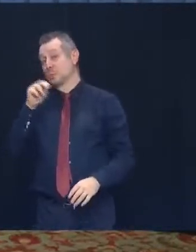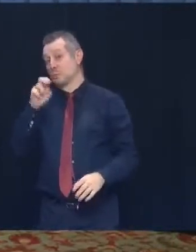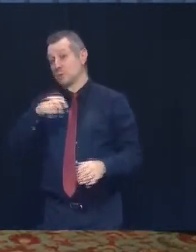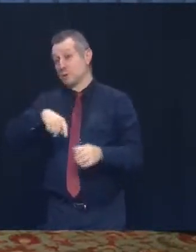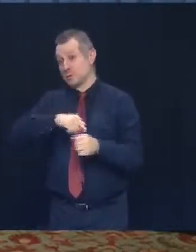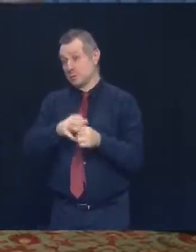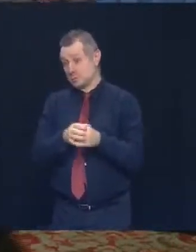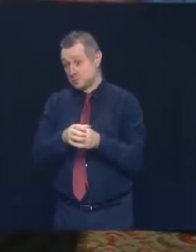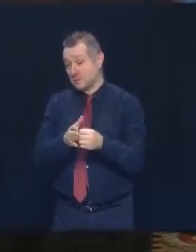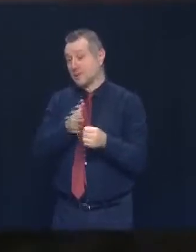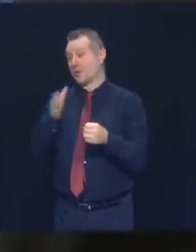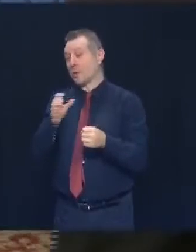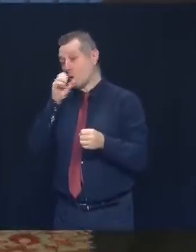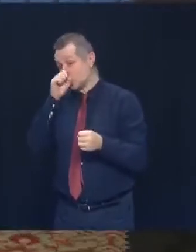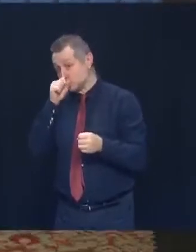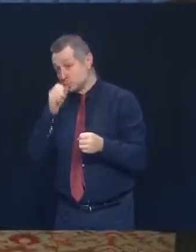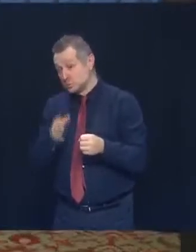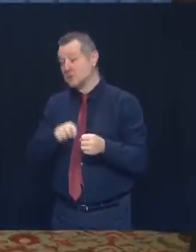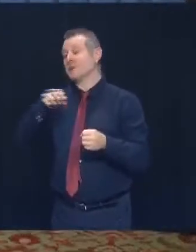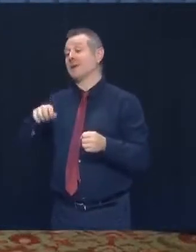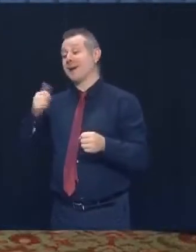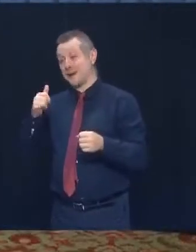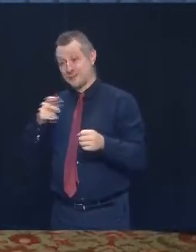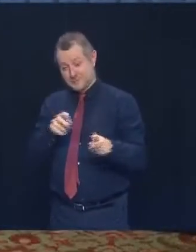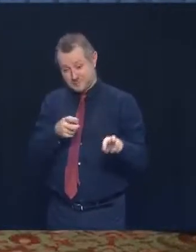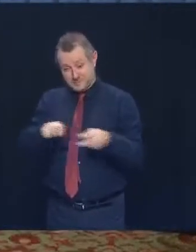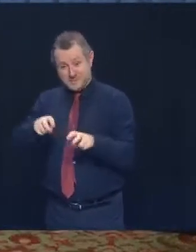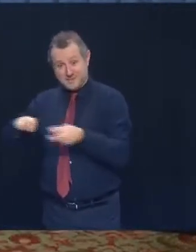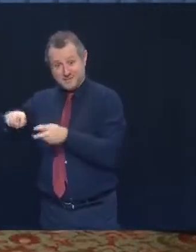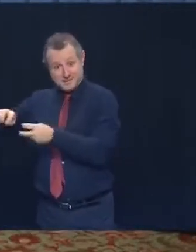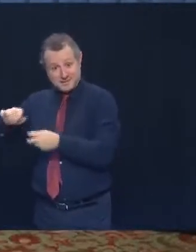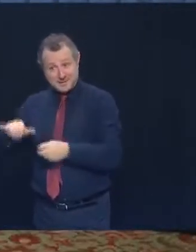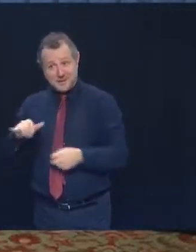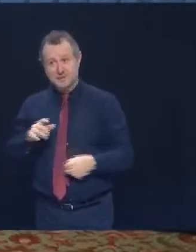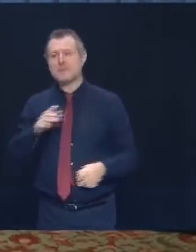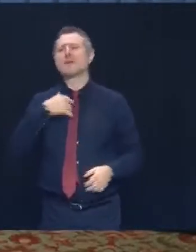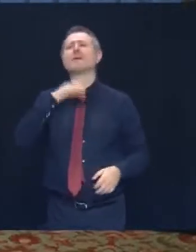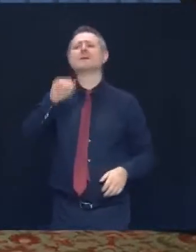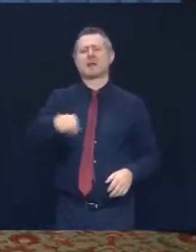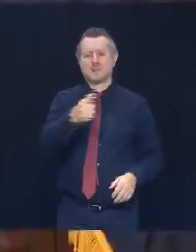then to a yellow zone, correct? That's no, I'm you right. Could go from red to zero. You